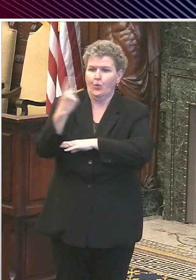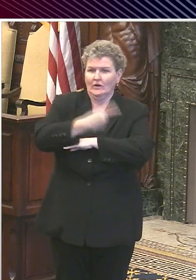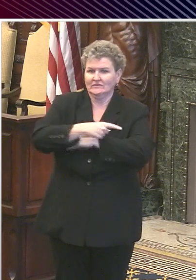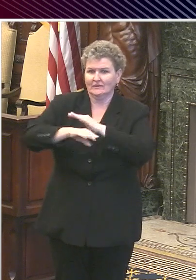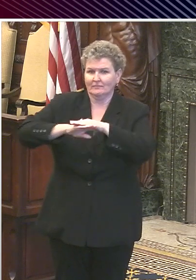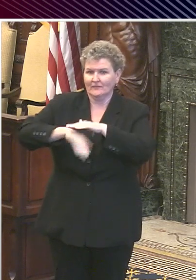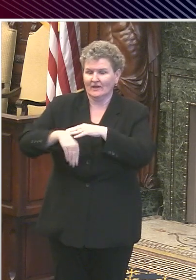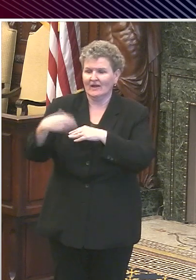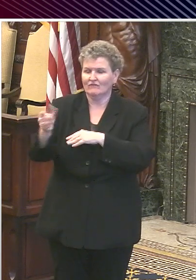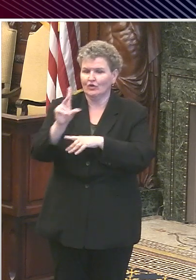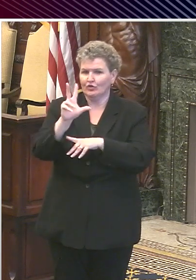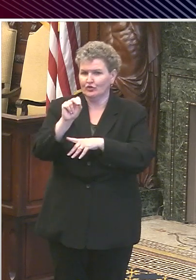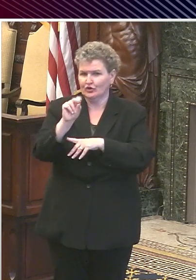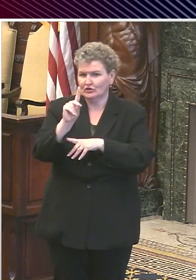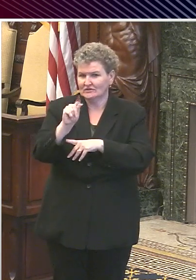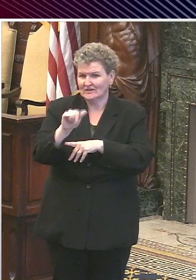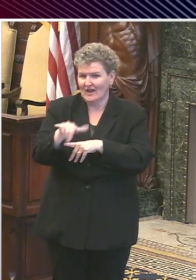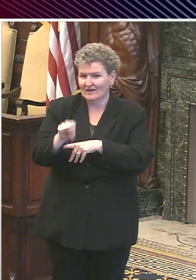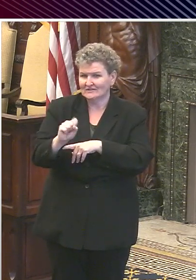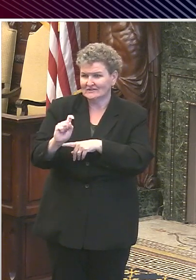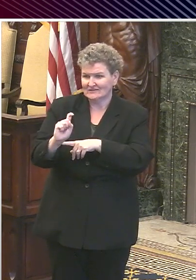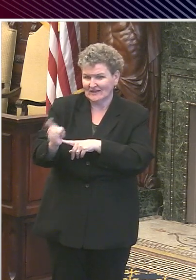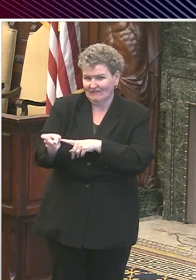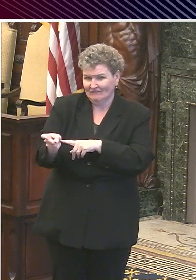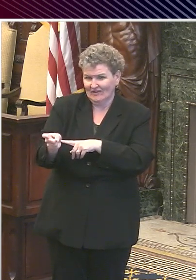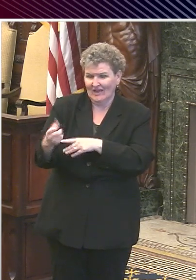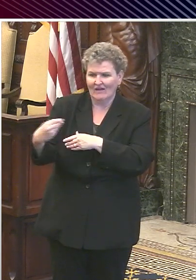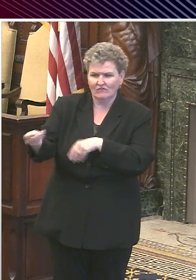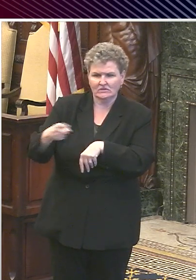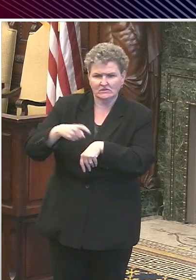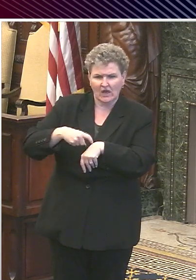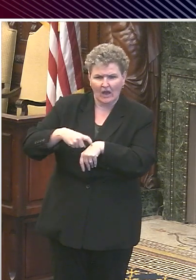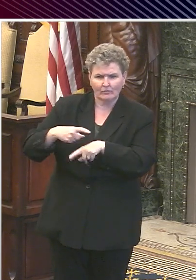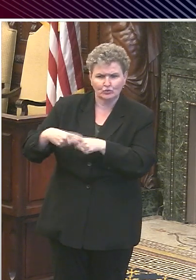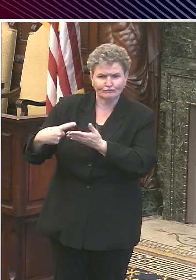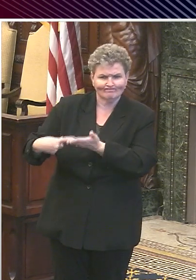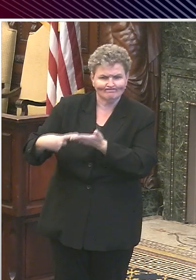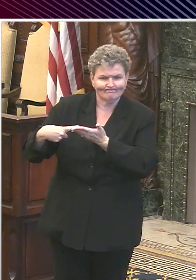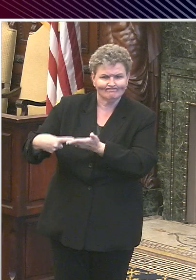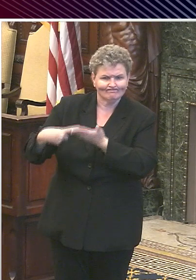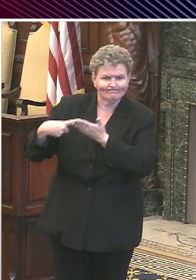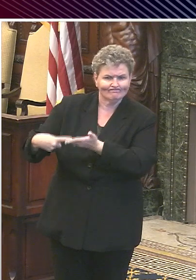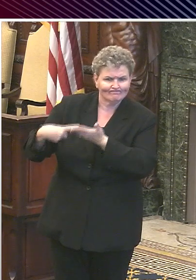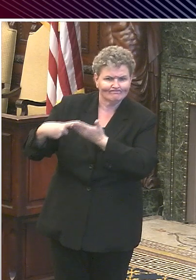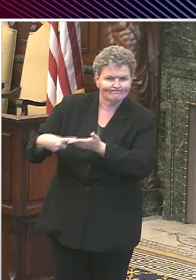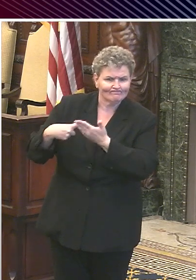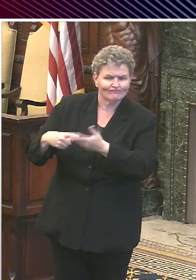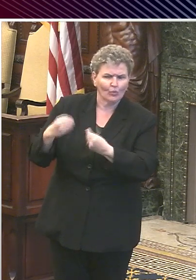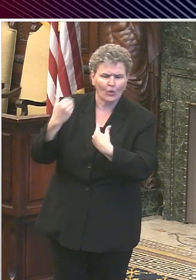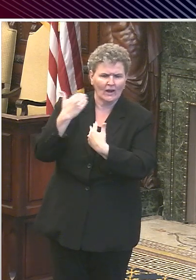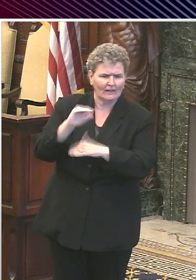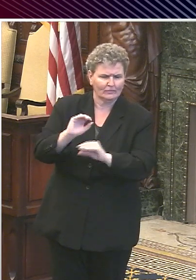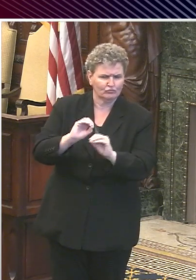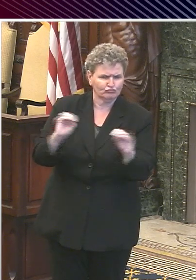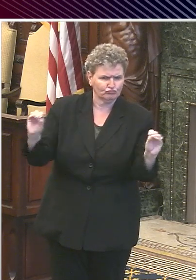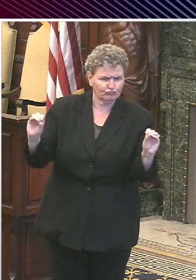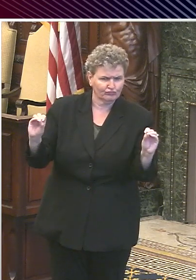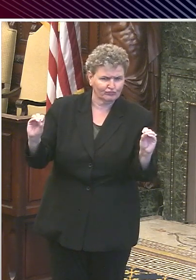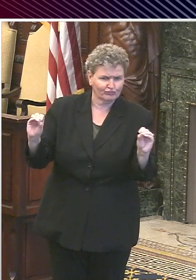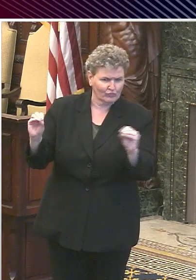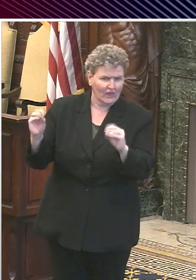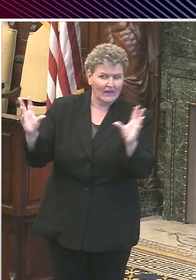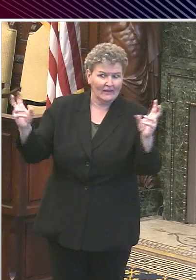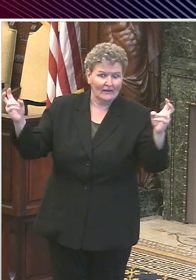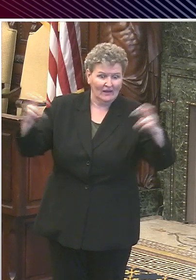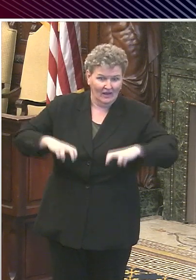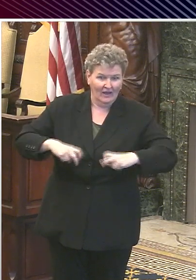But the number of times they can meet to discuss is, not limited. But the first mediation conference would have to occur